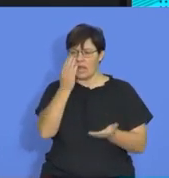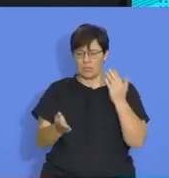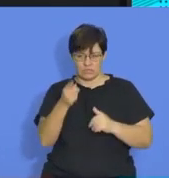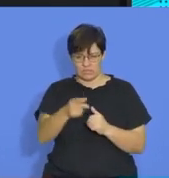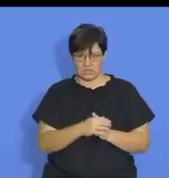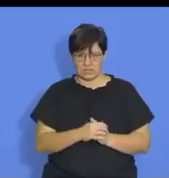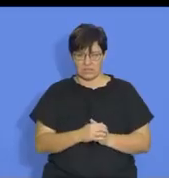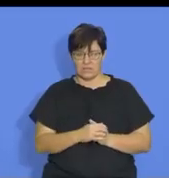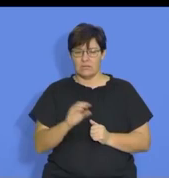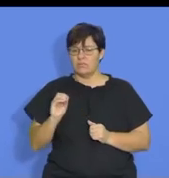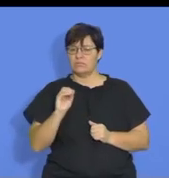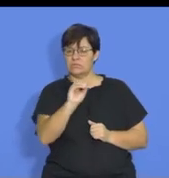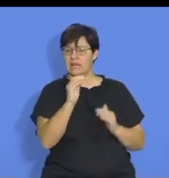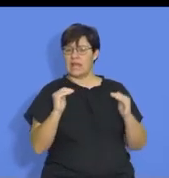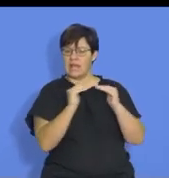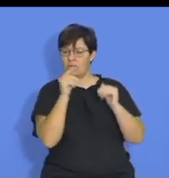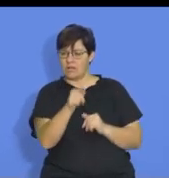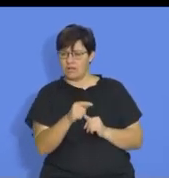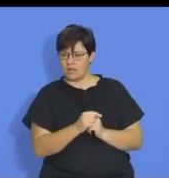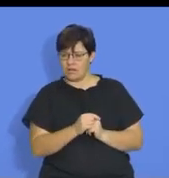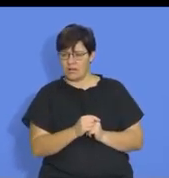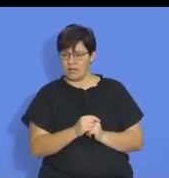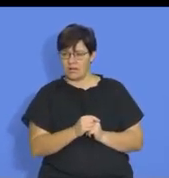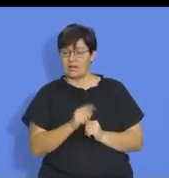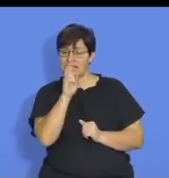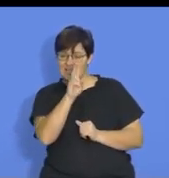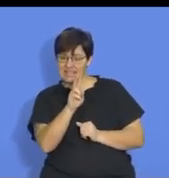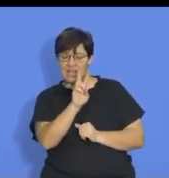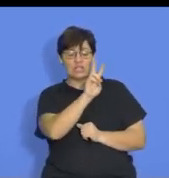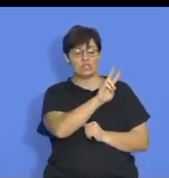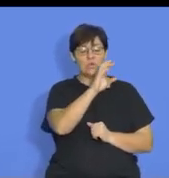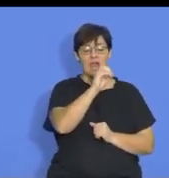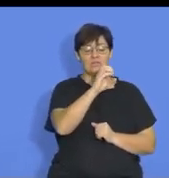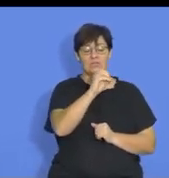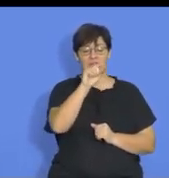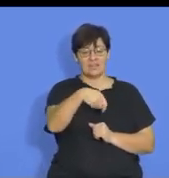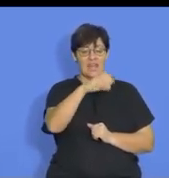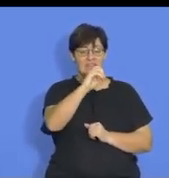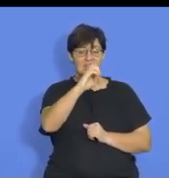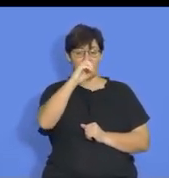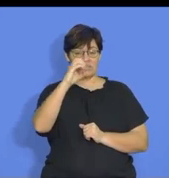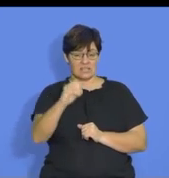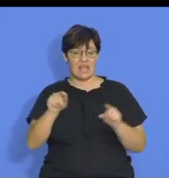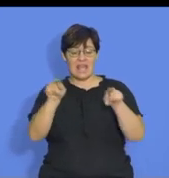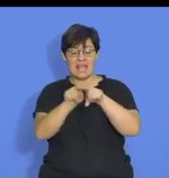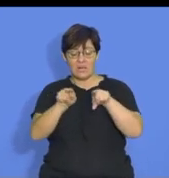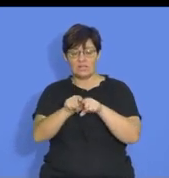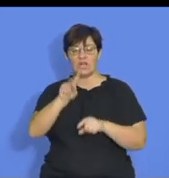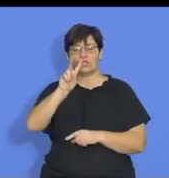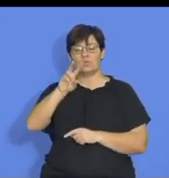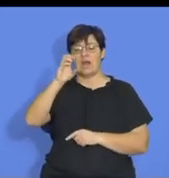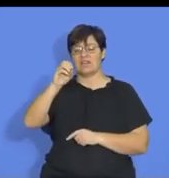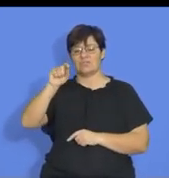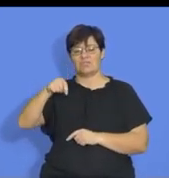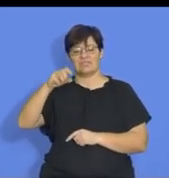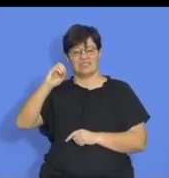this equation and I quickly put an equal to sign, right? Can you see this equation in terms of maths does